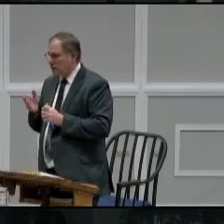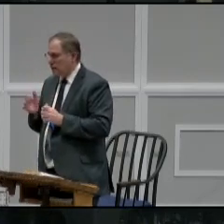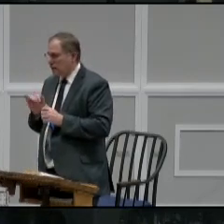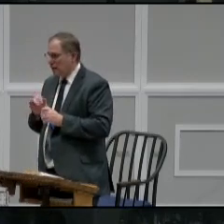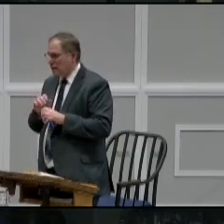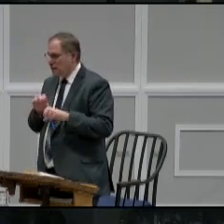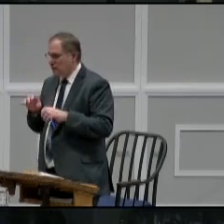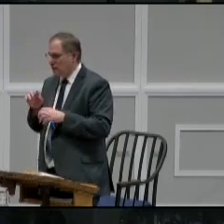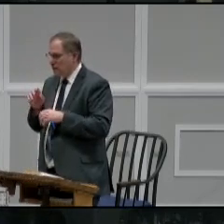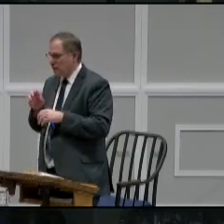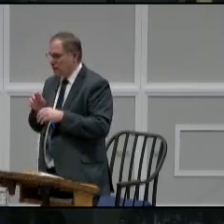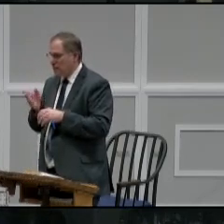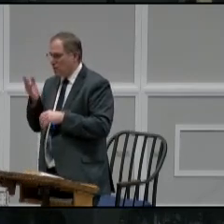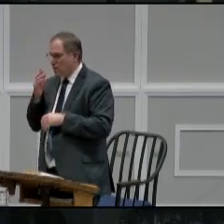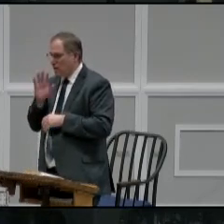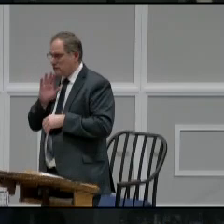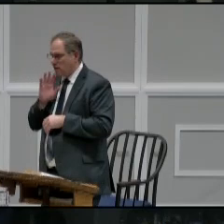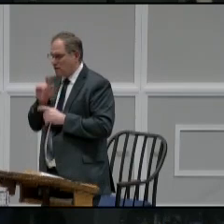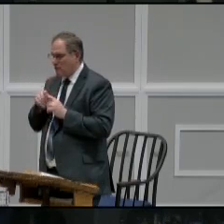wife.